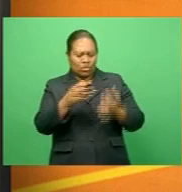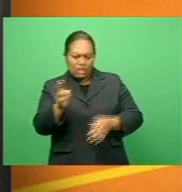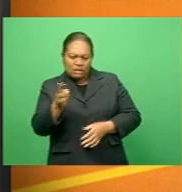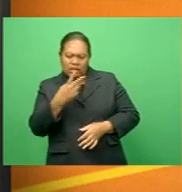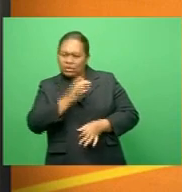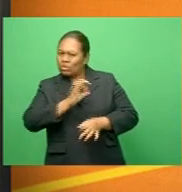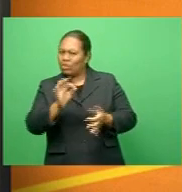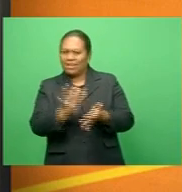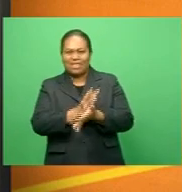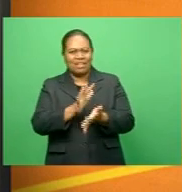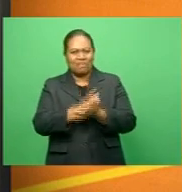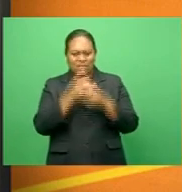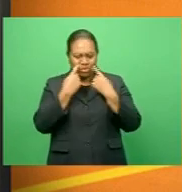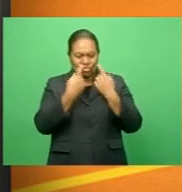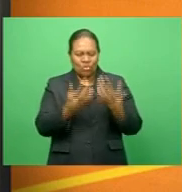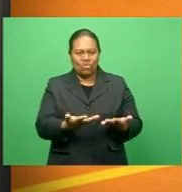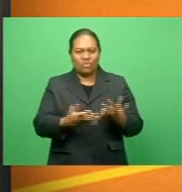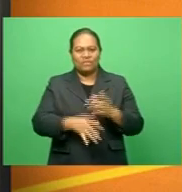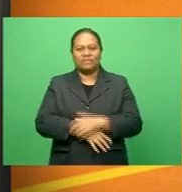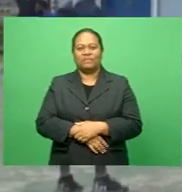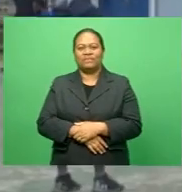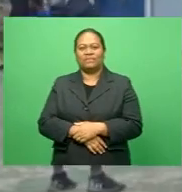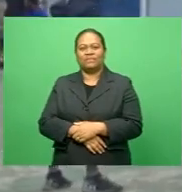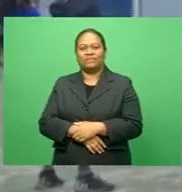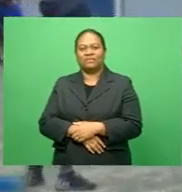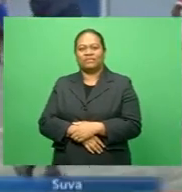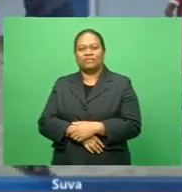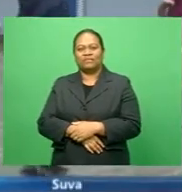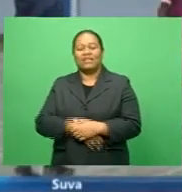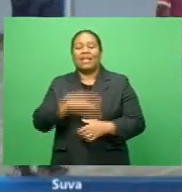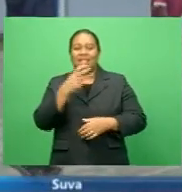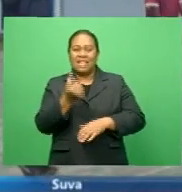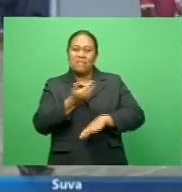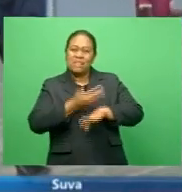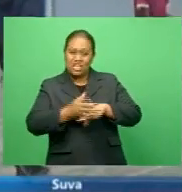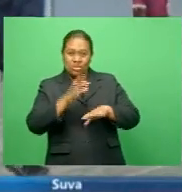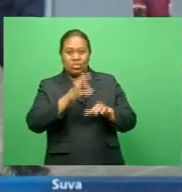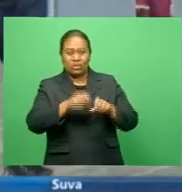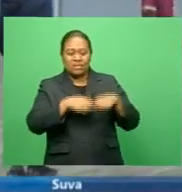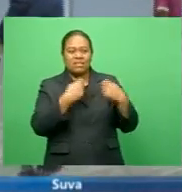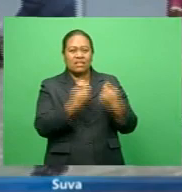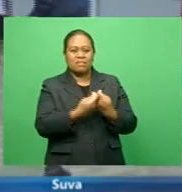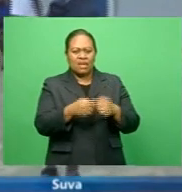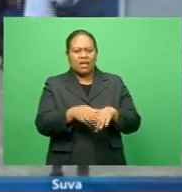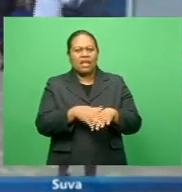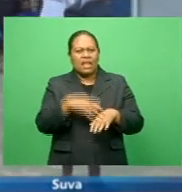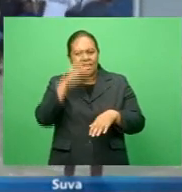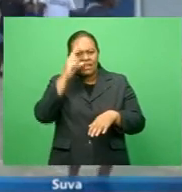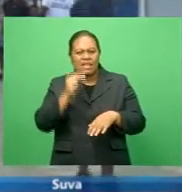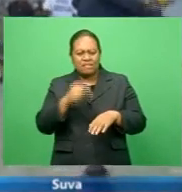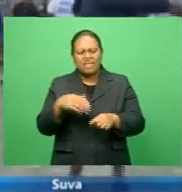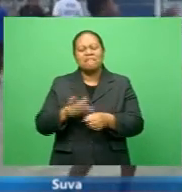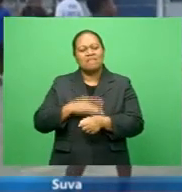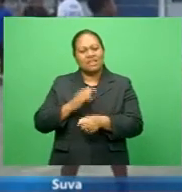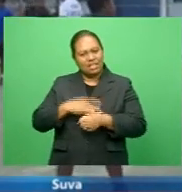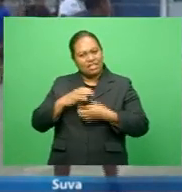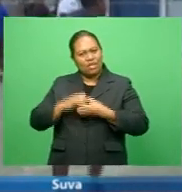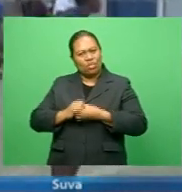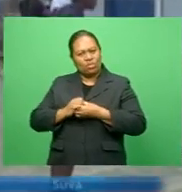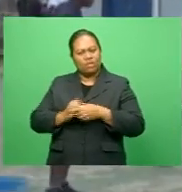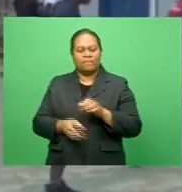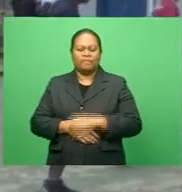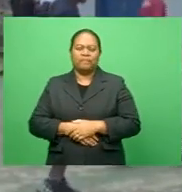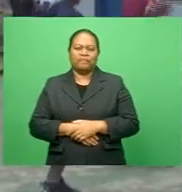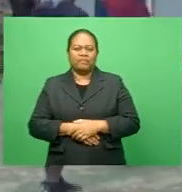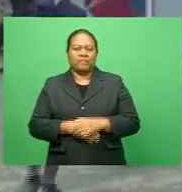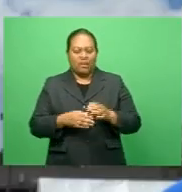so far. Tali Materakula with the story. Some of the newly formed teams are slowly making a name for themselves, stunning some of the best teams